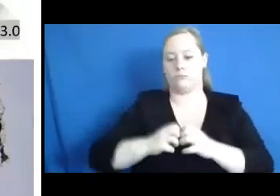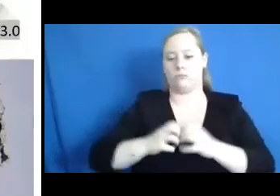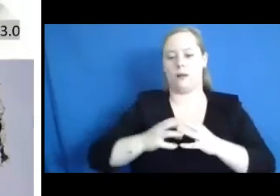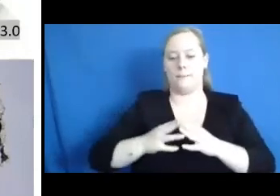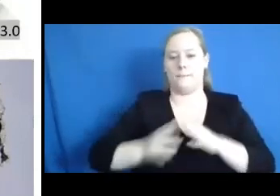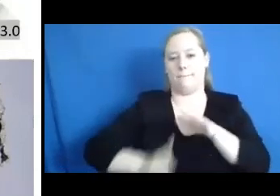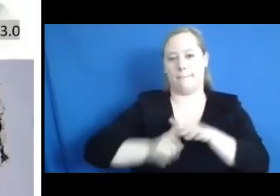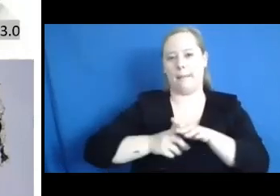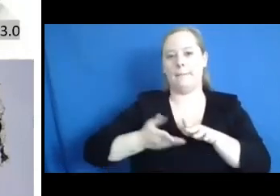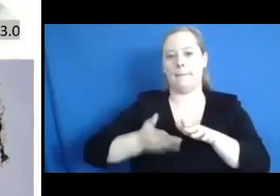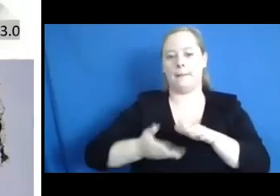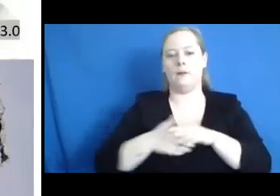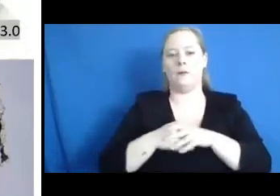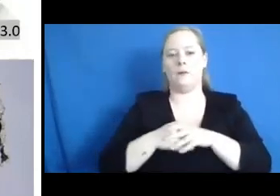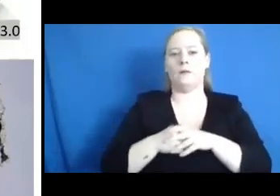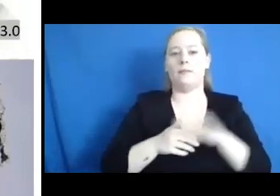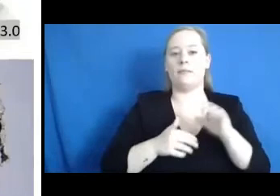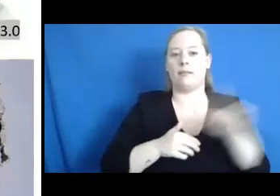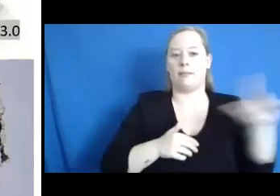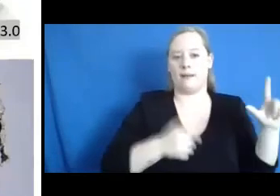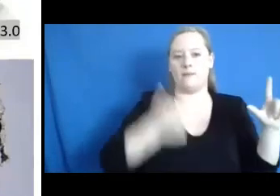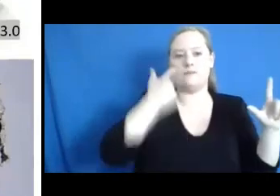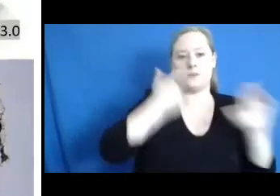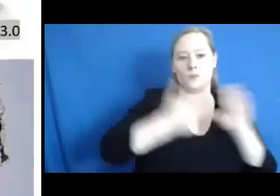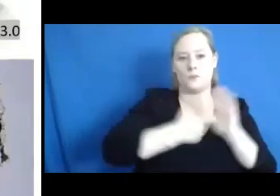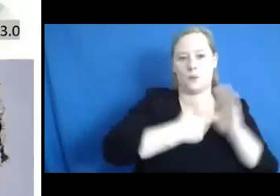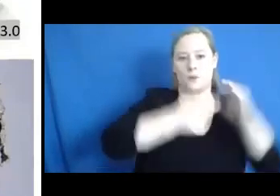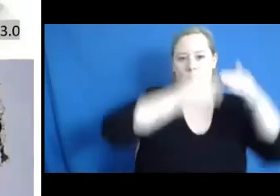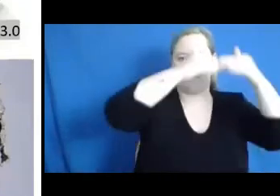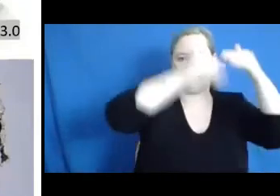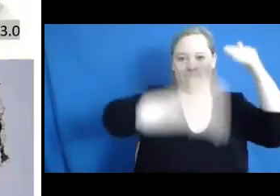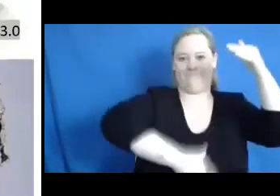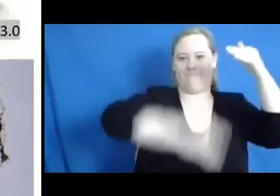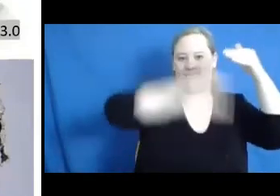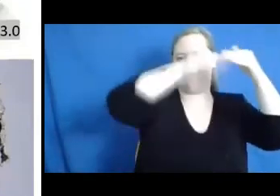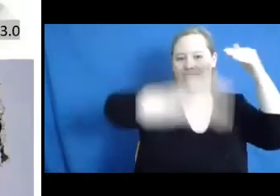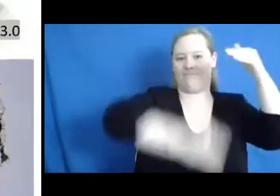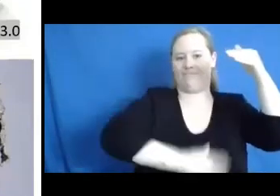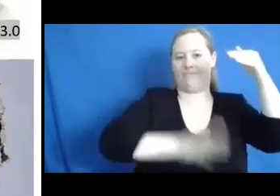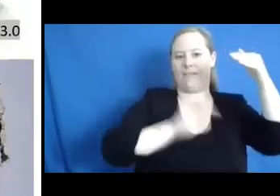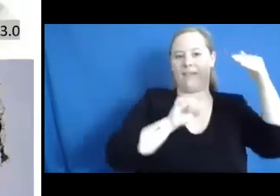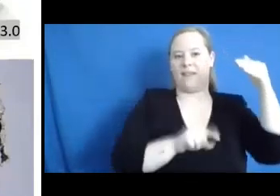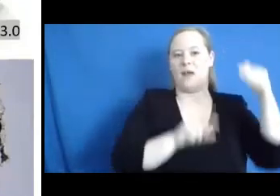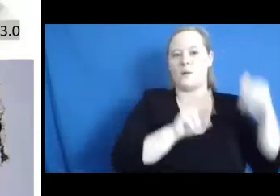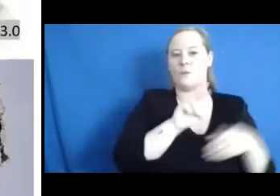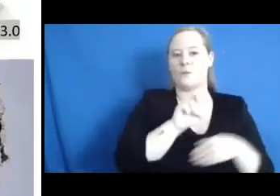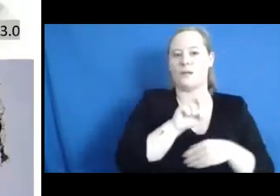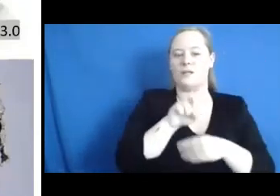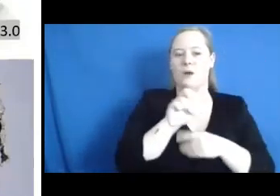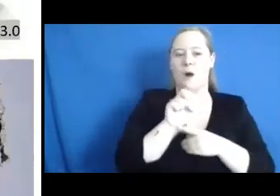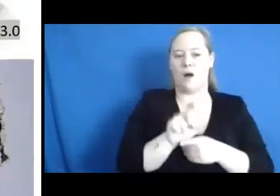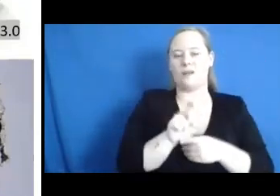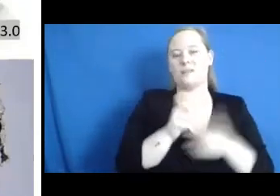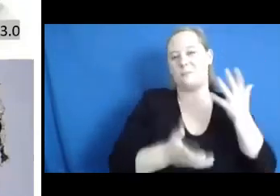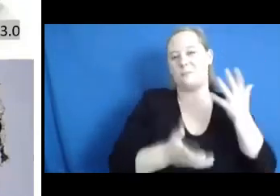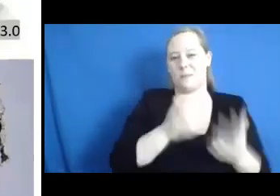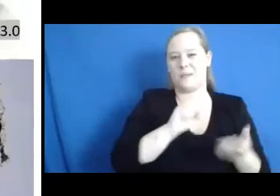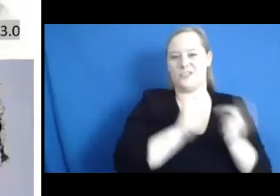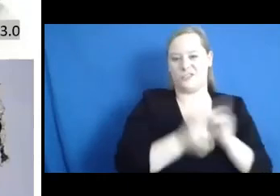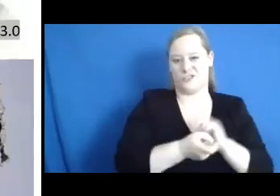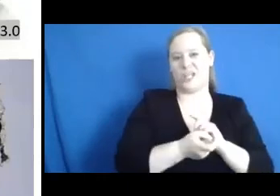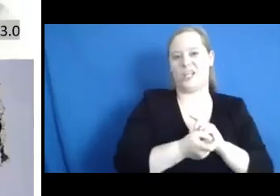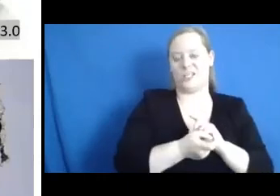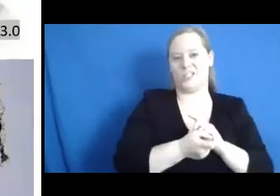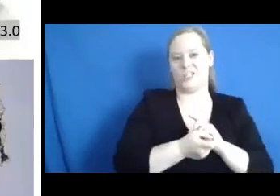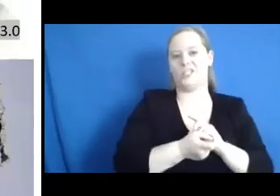side of the slide, you'll see the redox ladder. So we believe that redox might be driving some changes, or that's one hypothesis of what could be